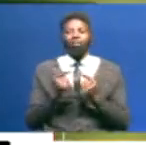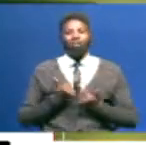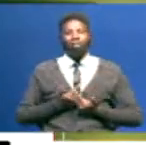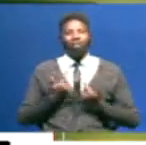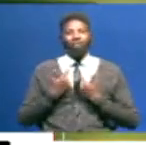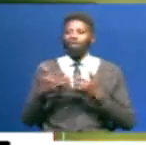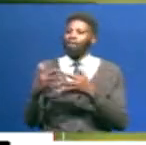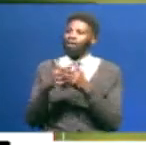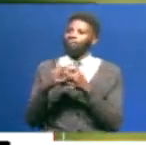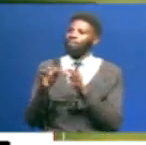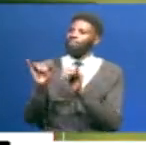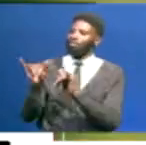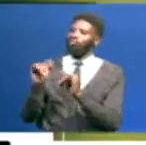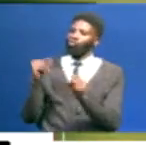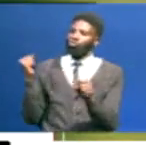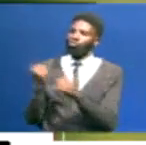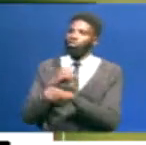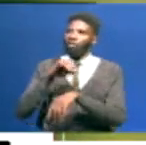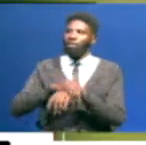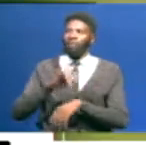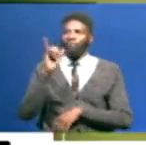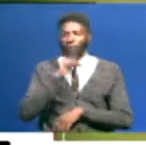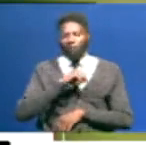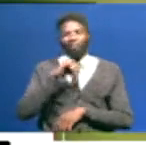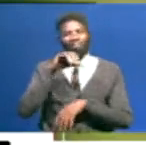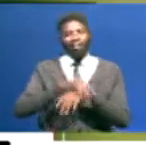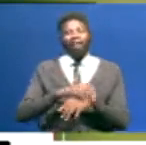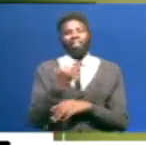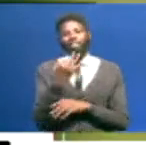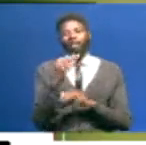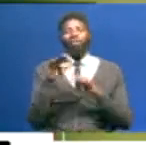having found jobs that paid them at least 3 to 5 times what they would earn here.